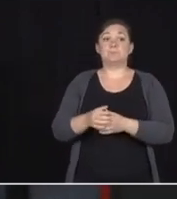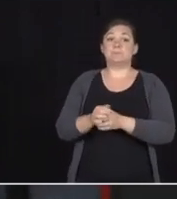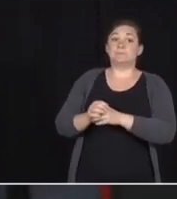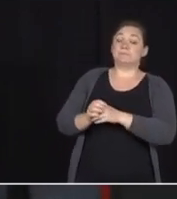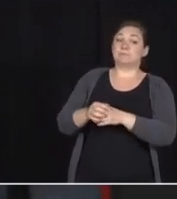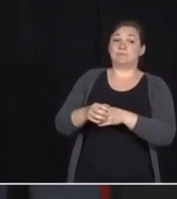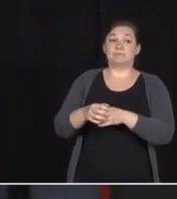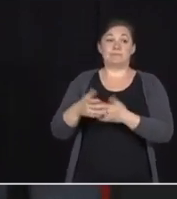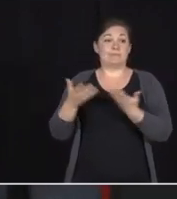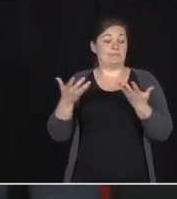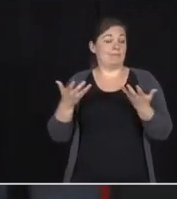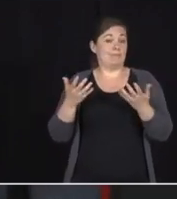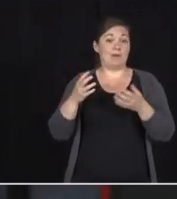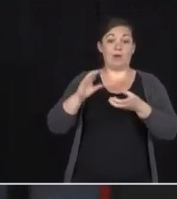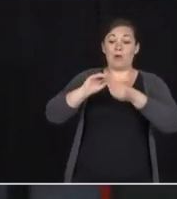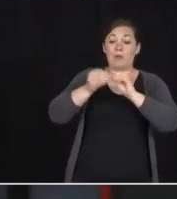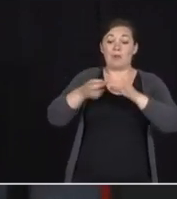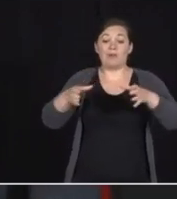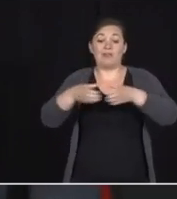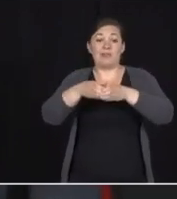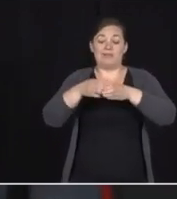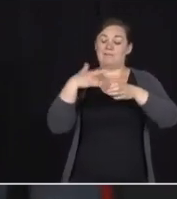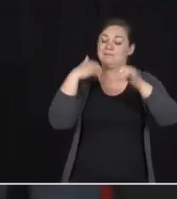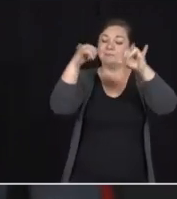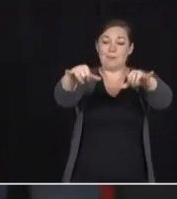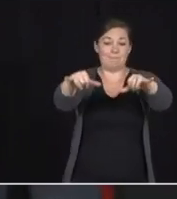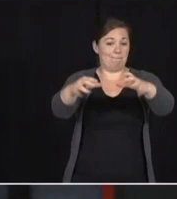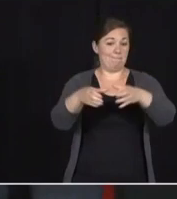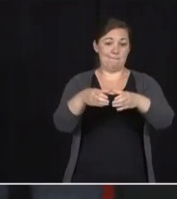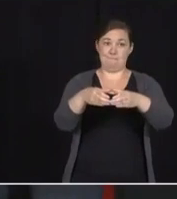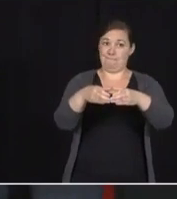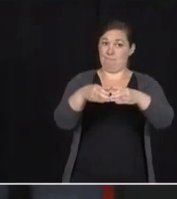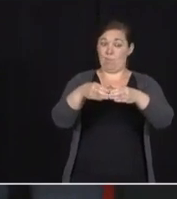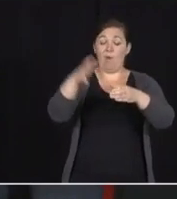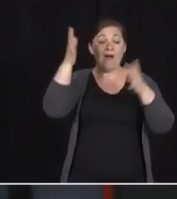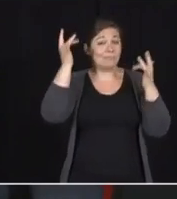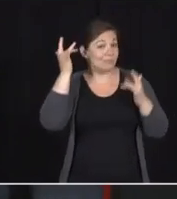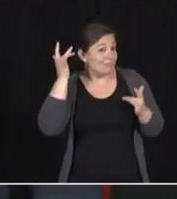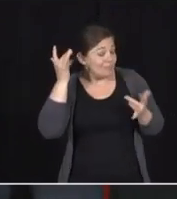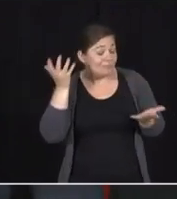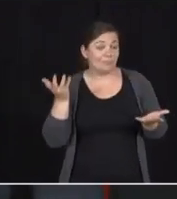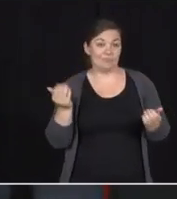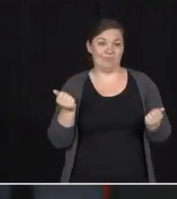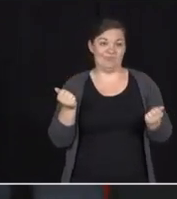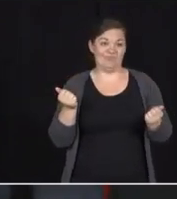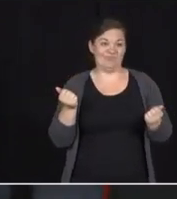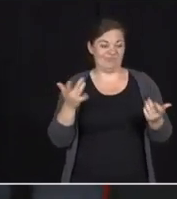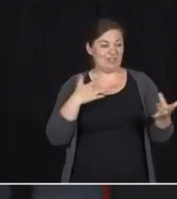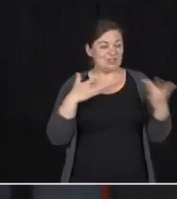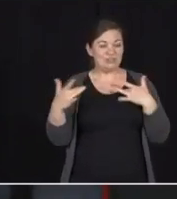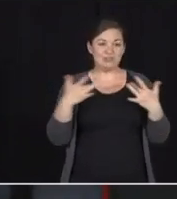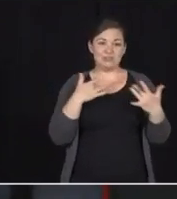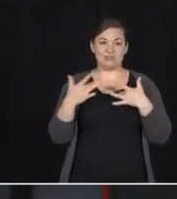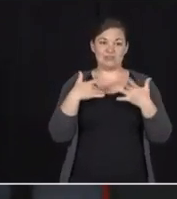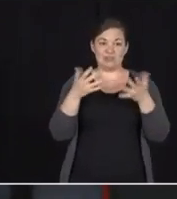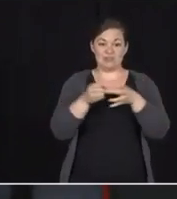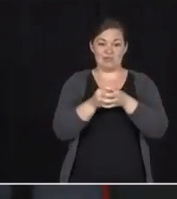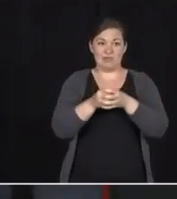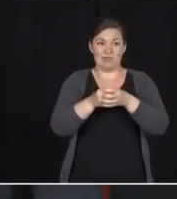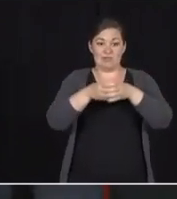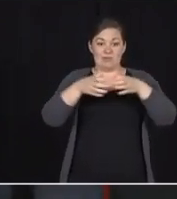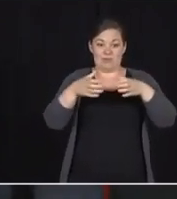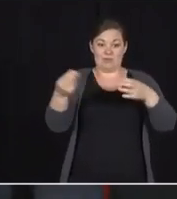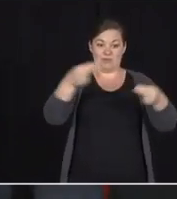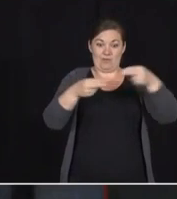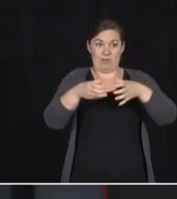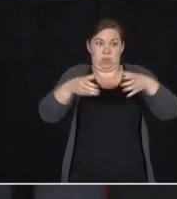forward with that right away because there is a concern about people creating groups that are too large. So it is something that